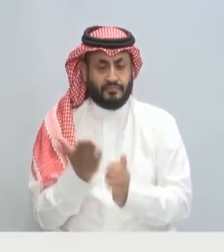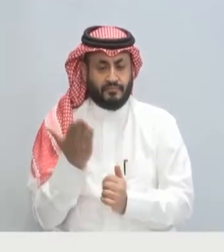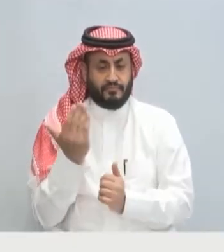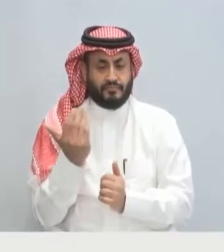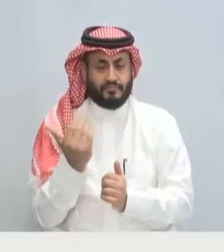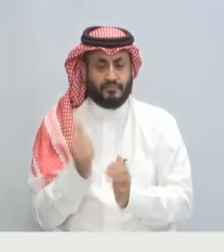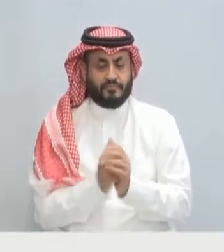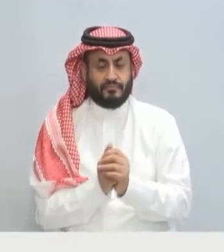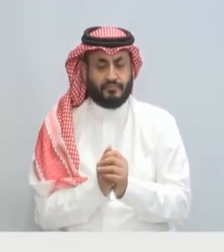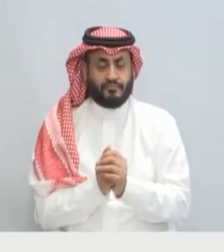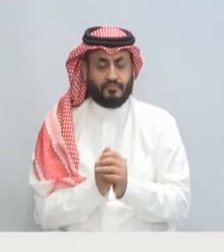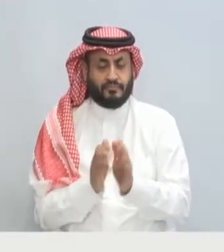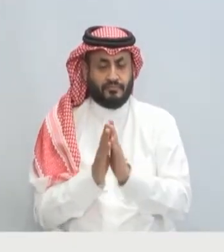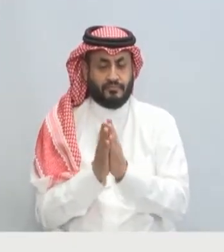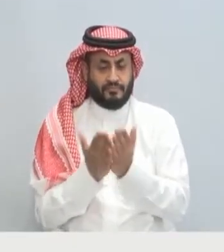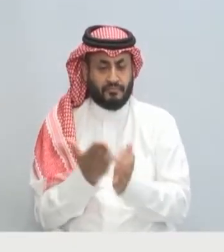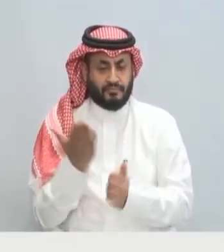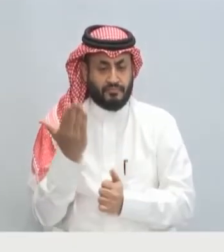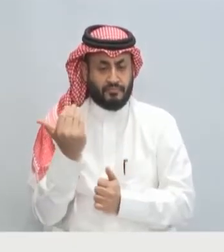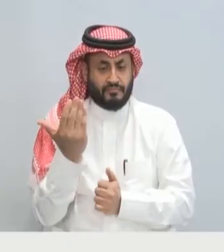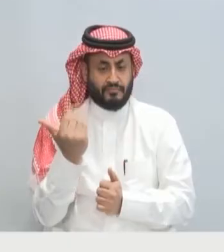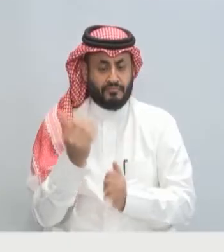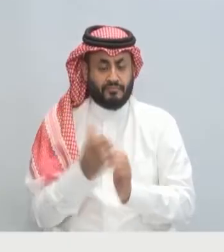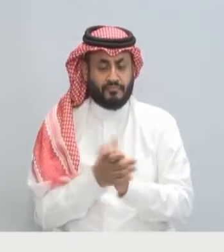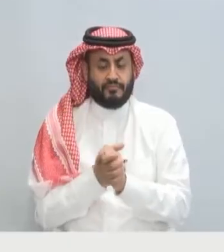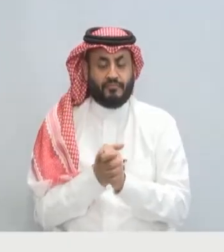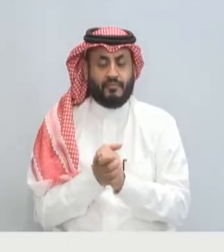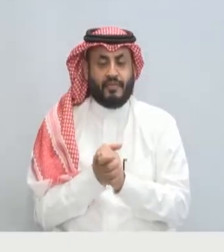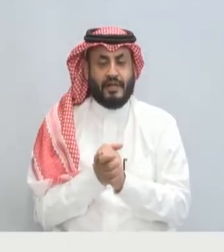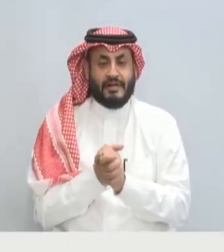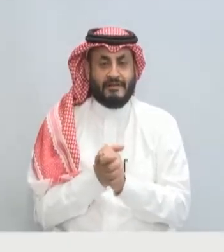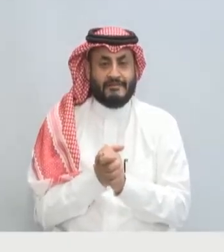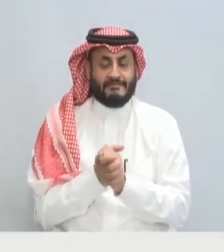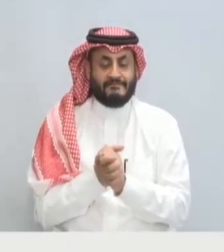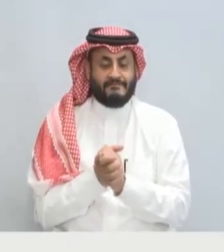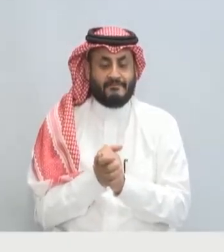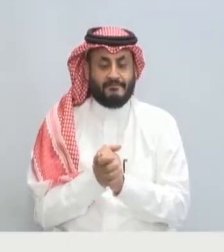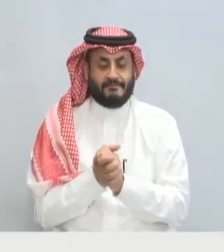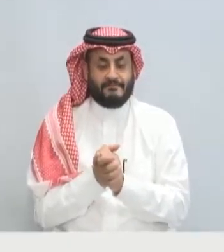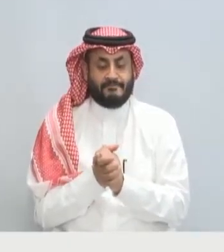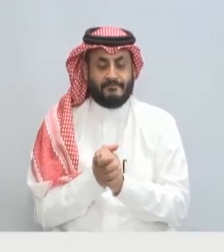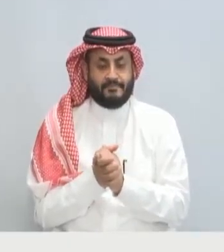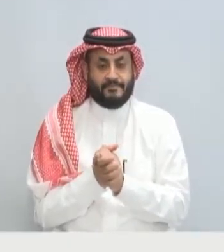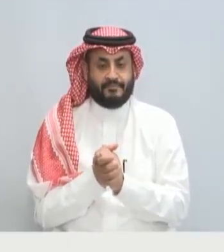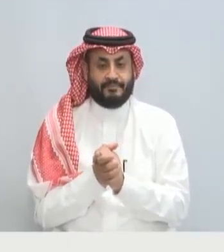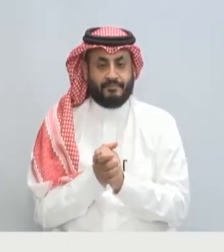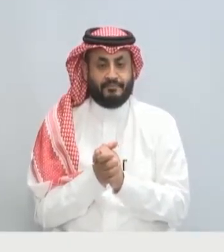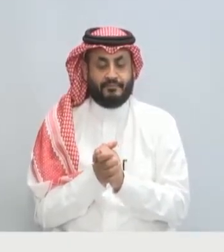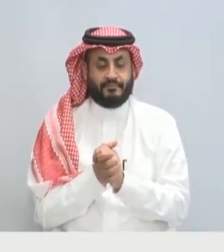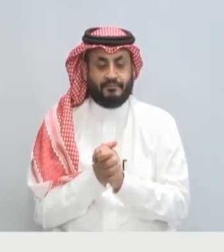books on page 15. I would like you please to open your books on page 15.